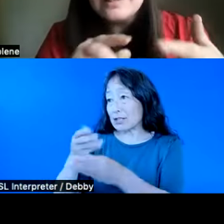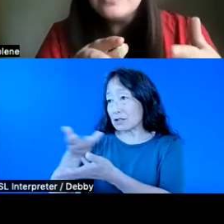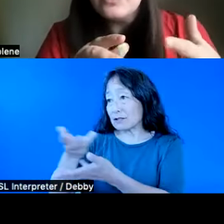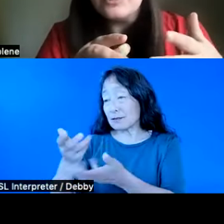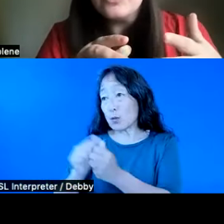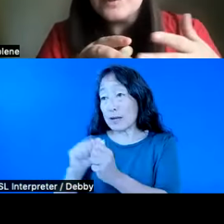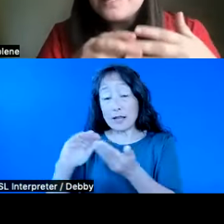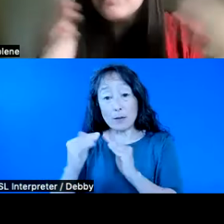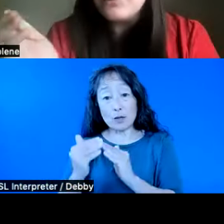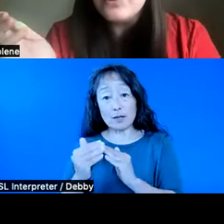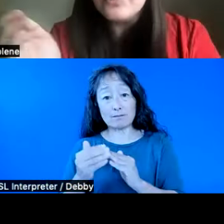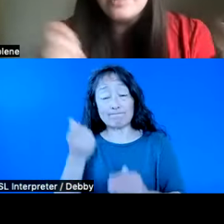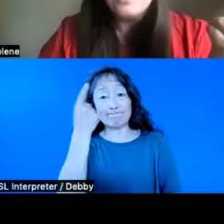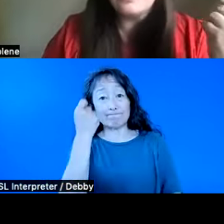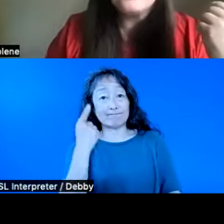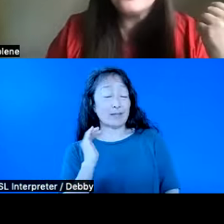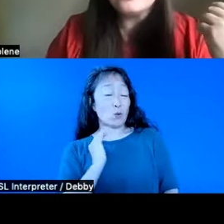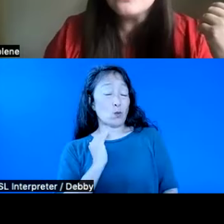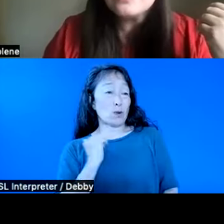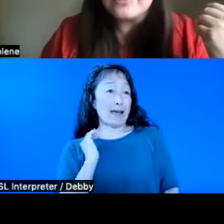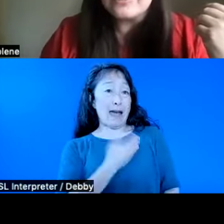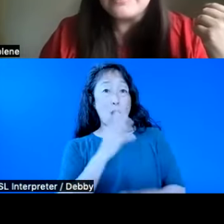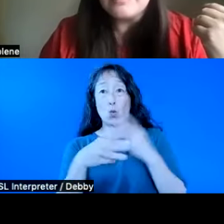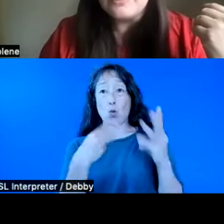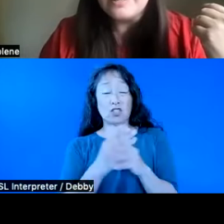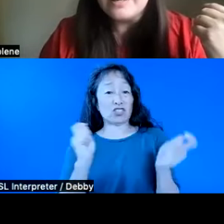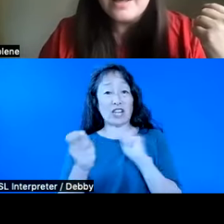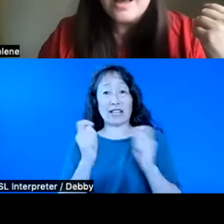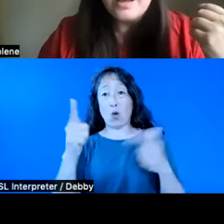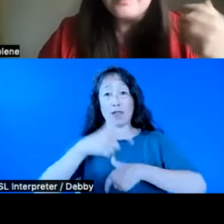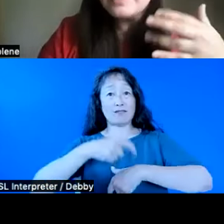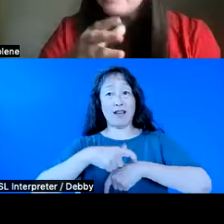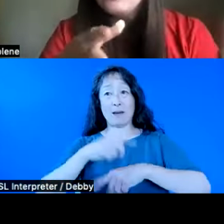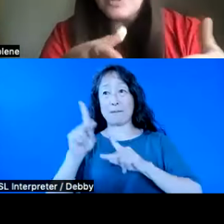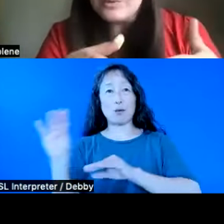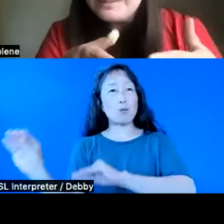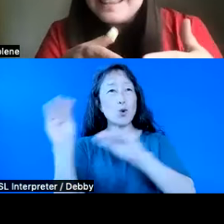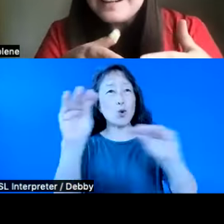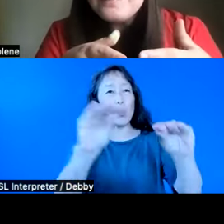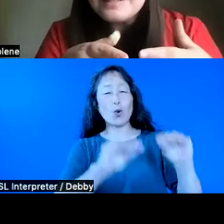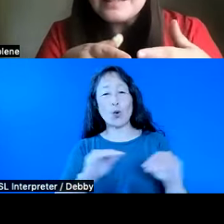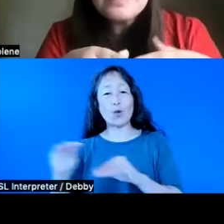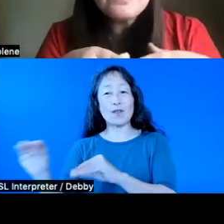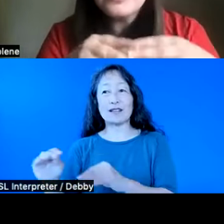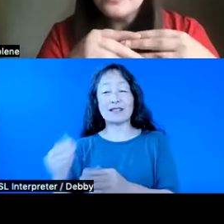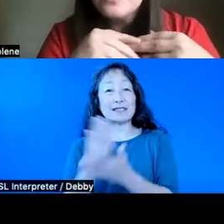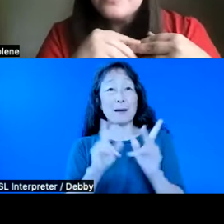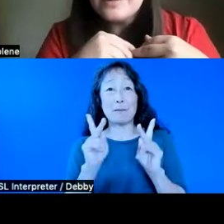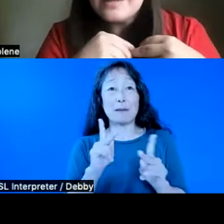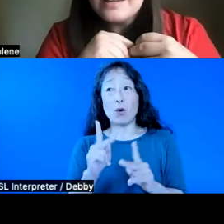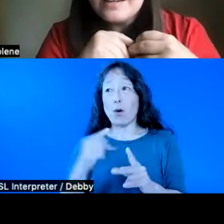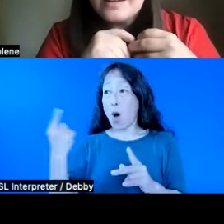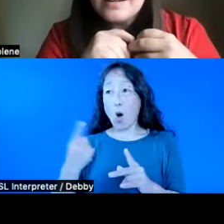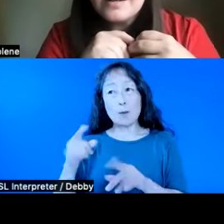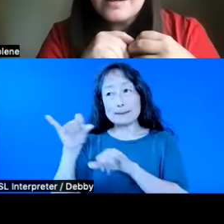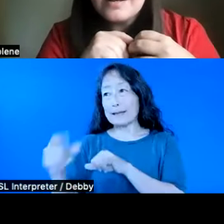we live in a world where people move. A lot of folks don't stay in their same community. Some people will always be there, but some people, you know,